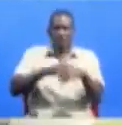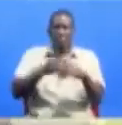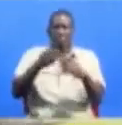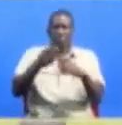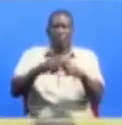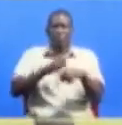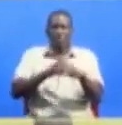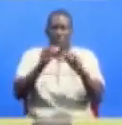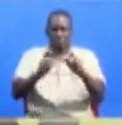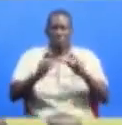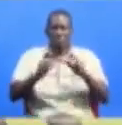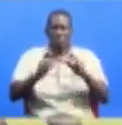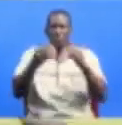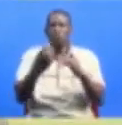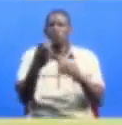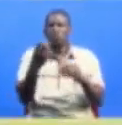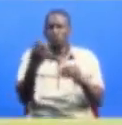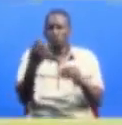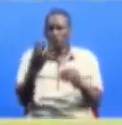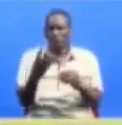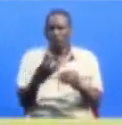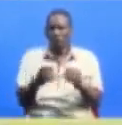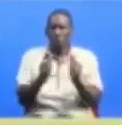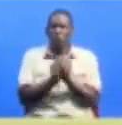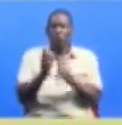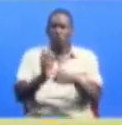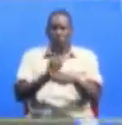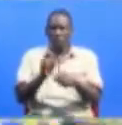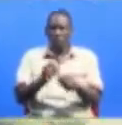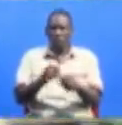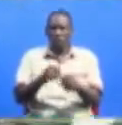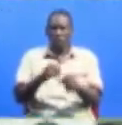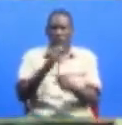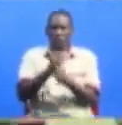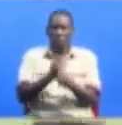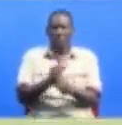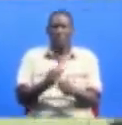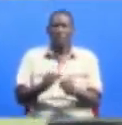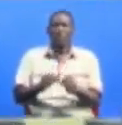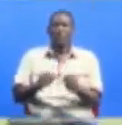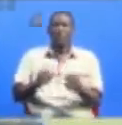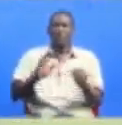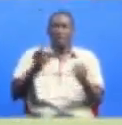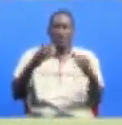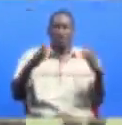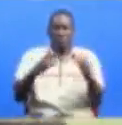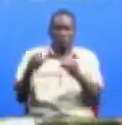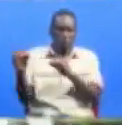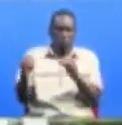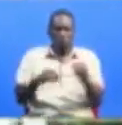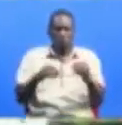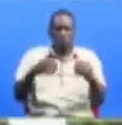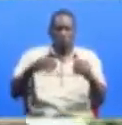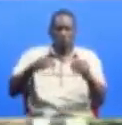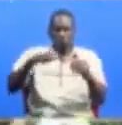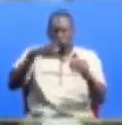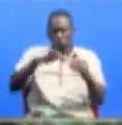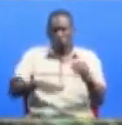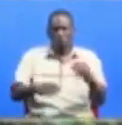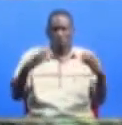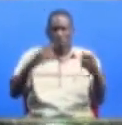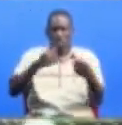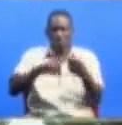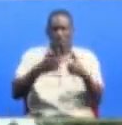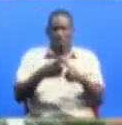in 2004. The dreadful 14 minutes that condemned Shujaa to the second tier of rugby sevens was a painful reminder that change is needed